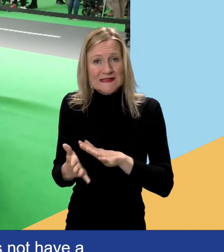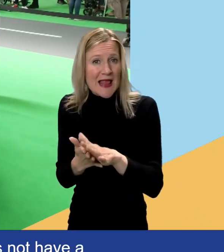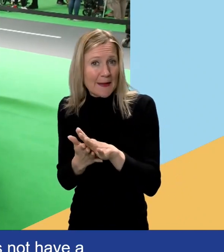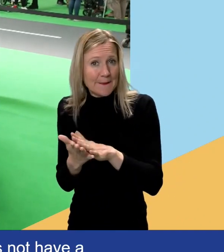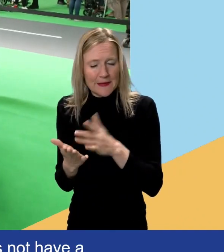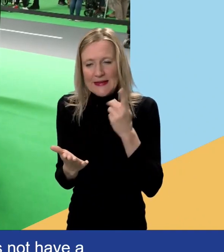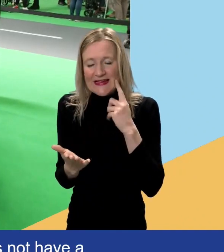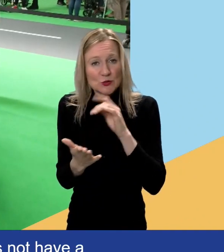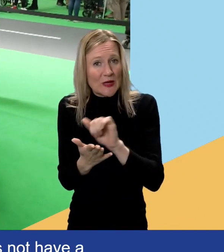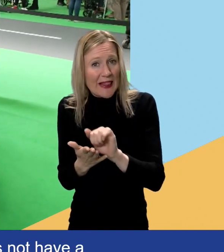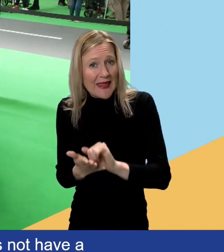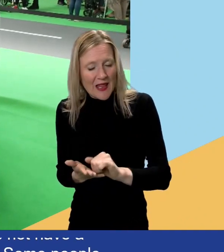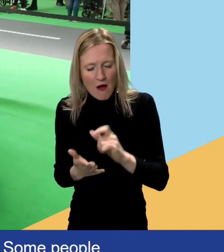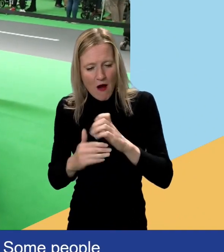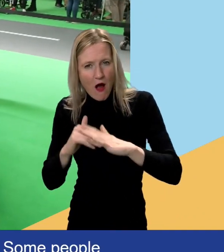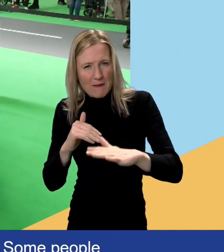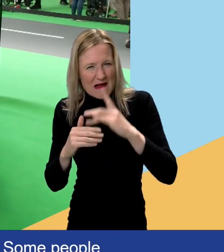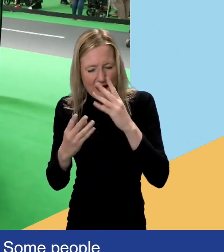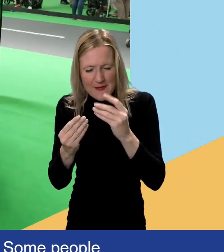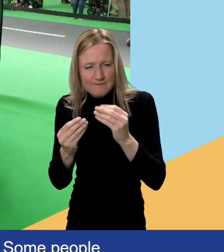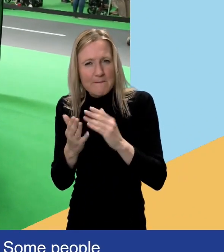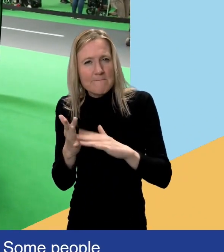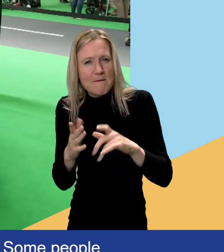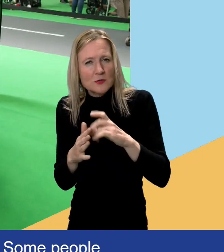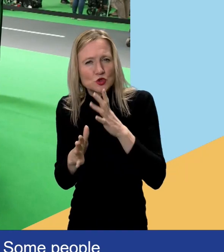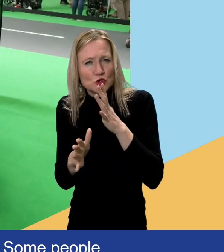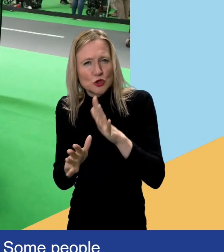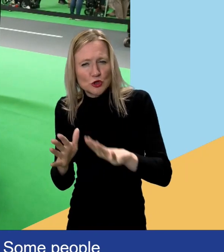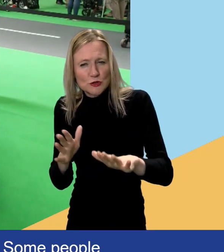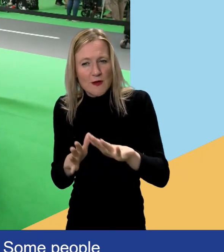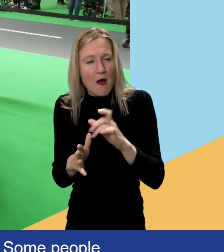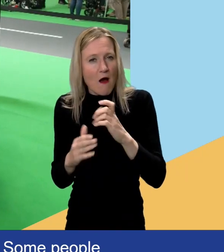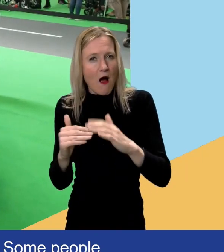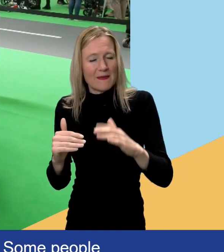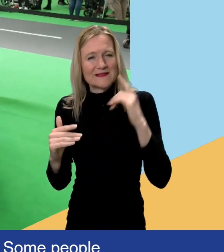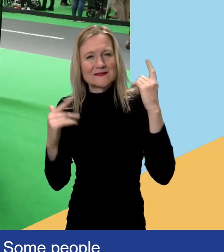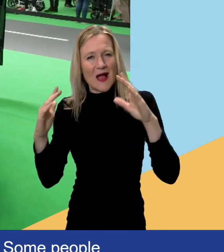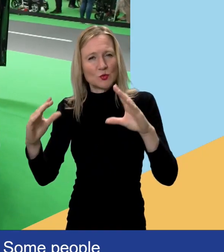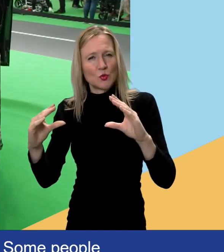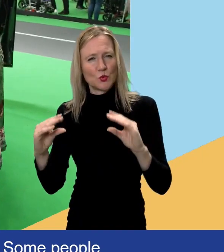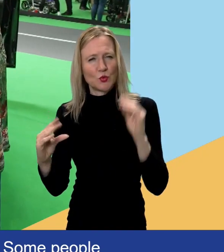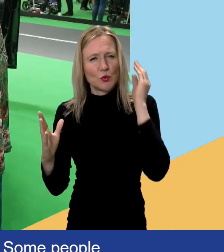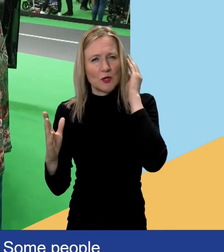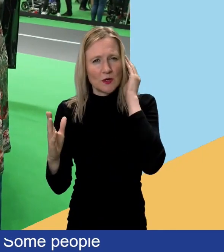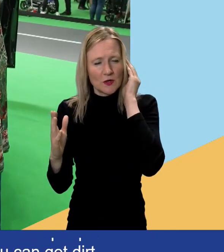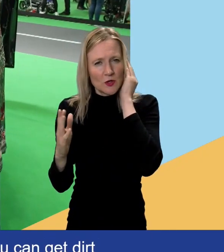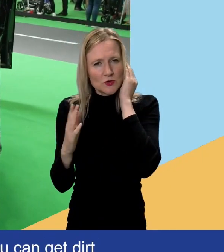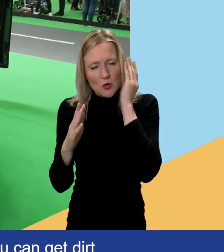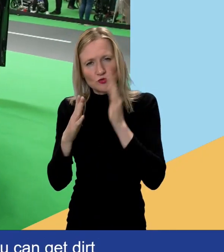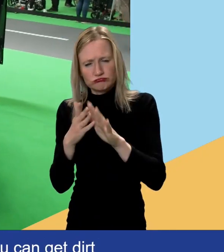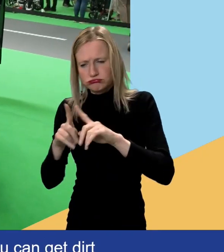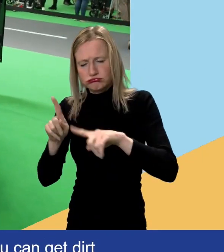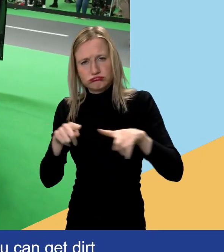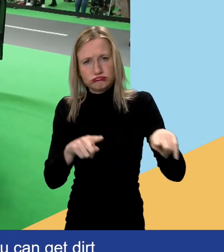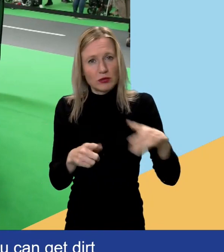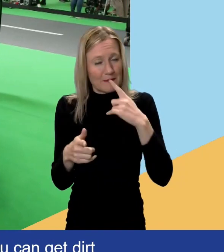out. Carpet, you can get a bit dirt and mud and stuff like that on there. But with carpet, it can sometimes deaden the sound a little bit. Mm. That's the beauty of there being so many different WAVs.